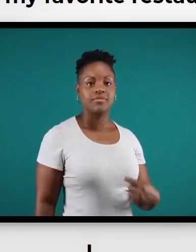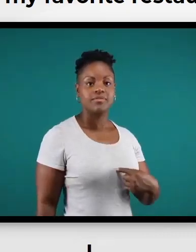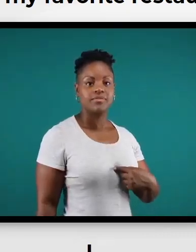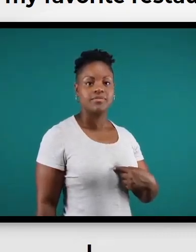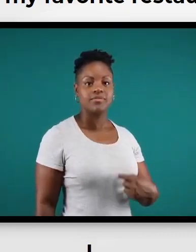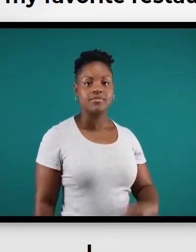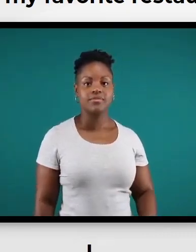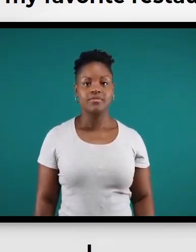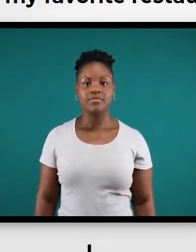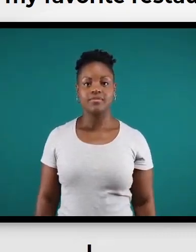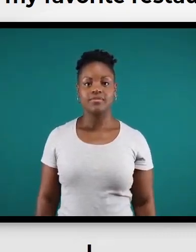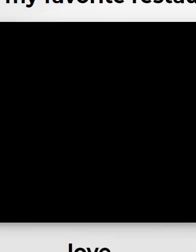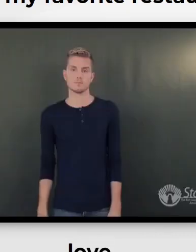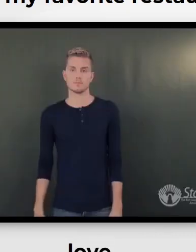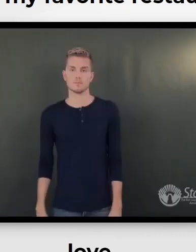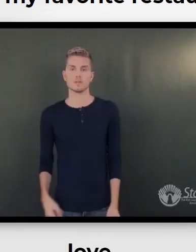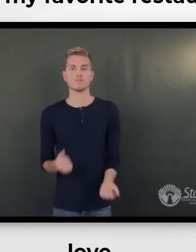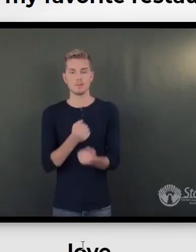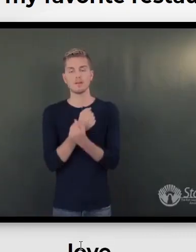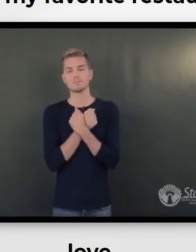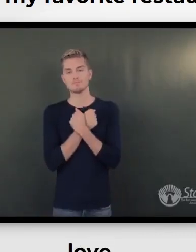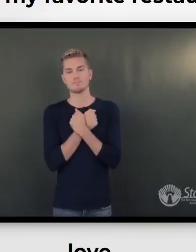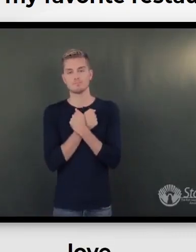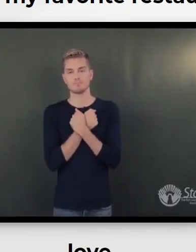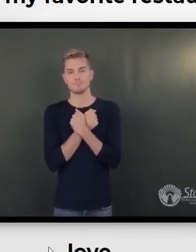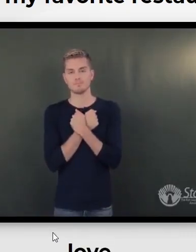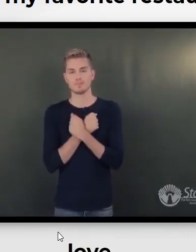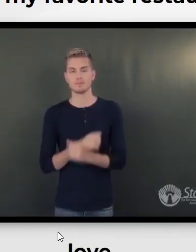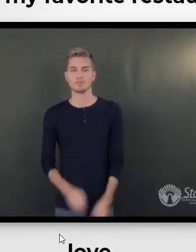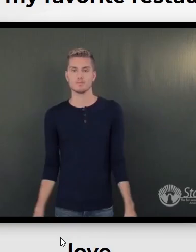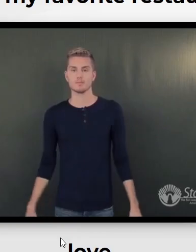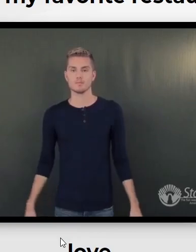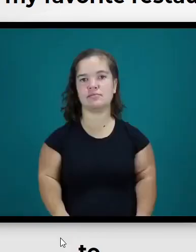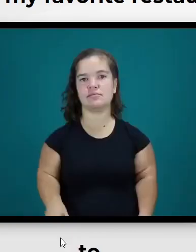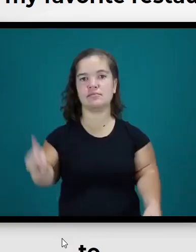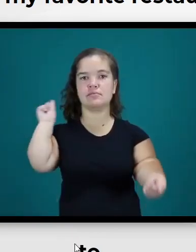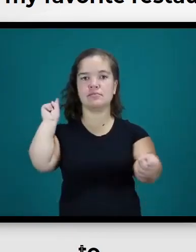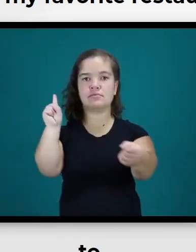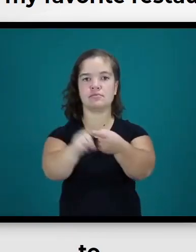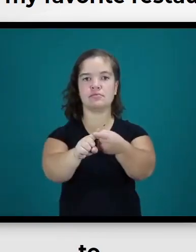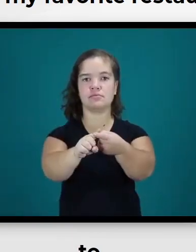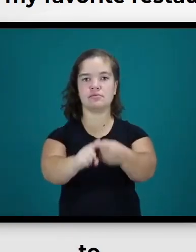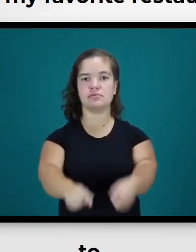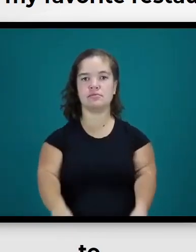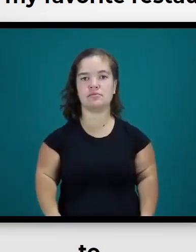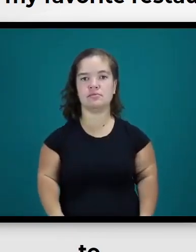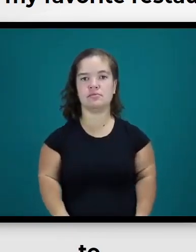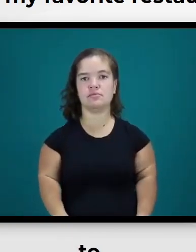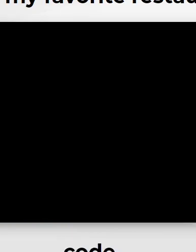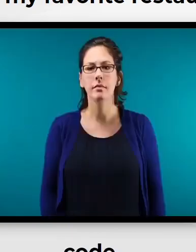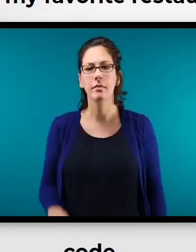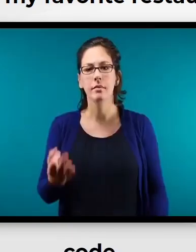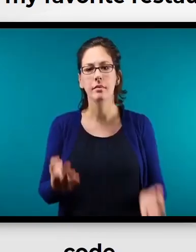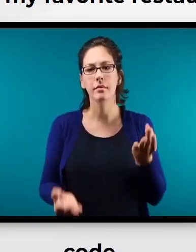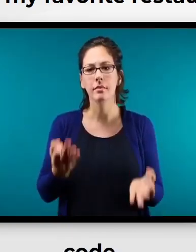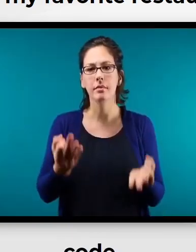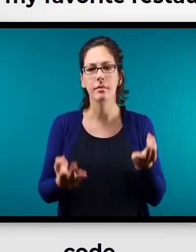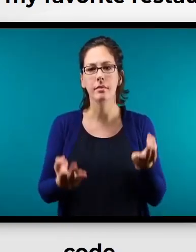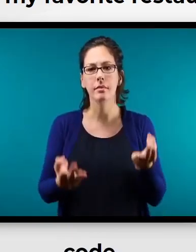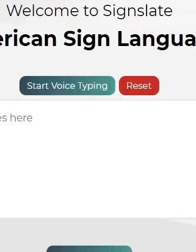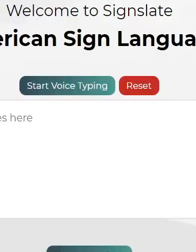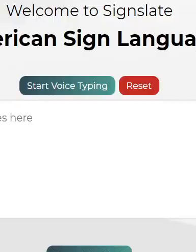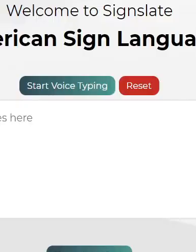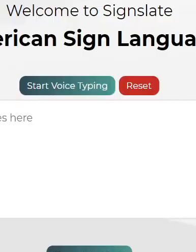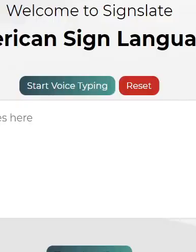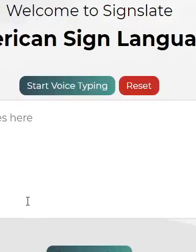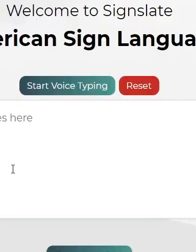Alright, so after it has done translating, it will loop back to play again for practice. But you can obviously